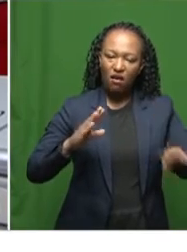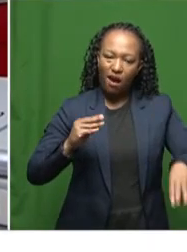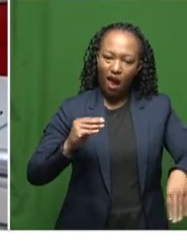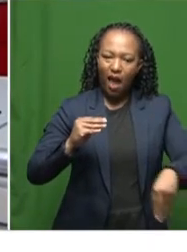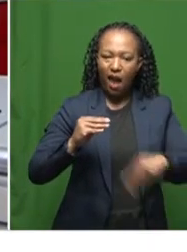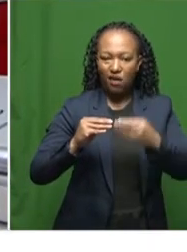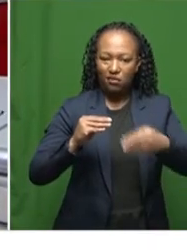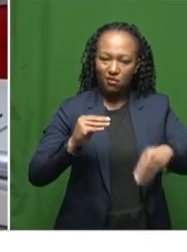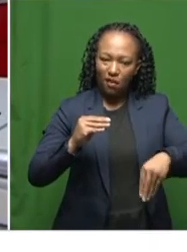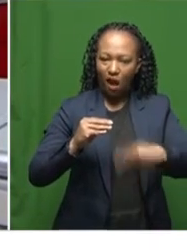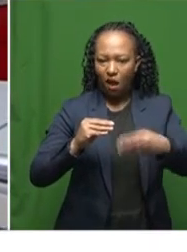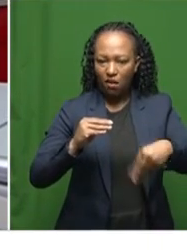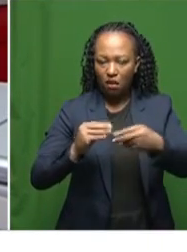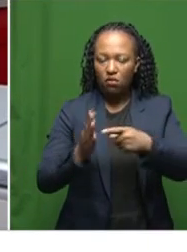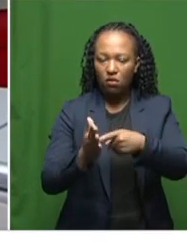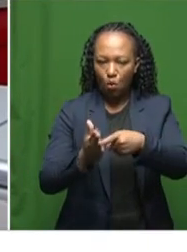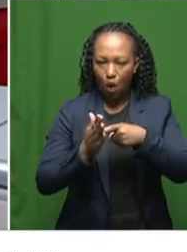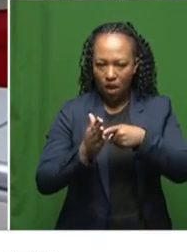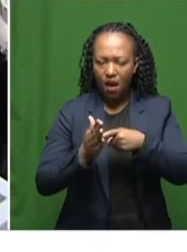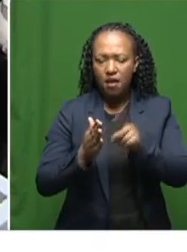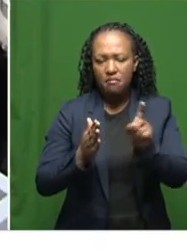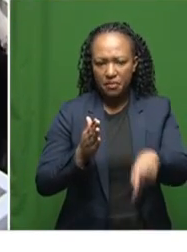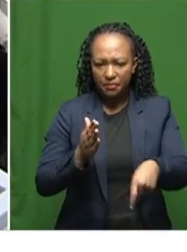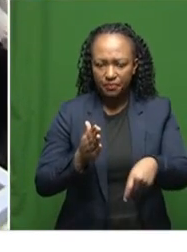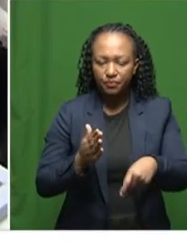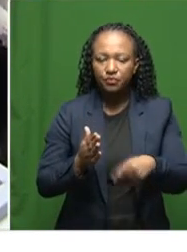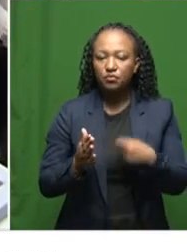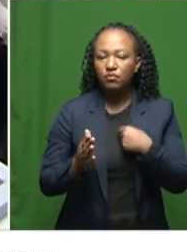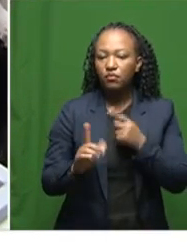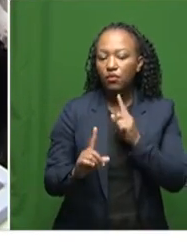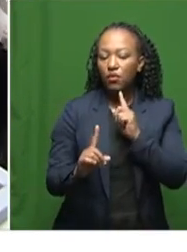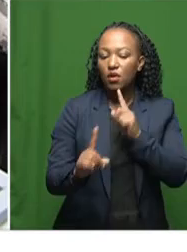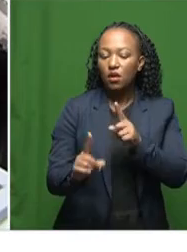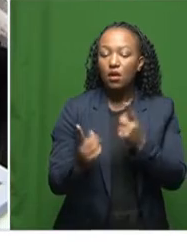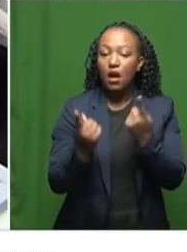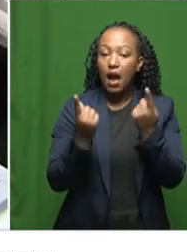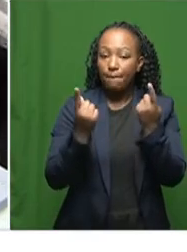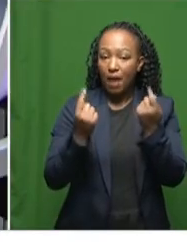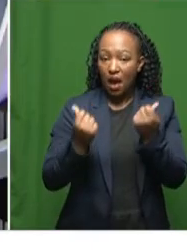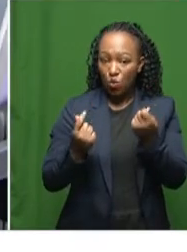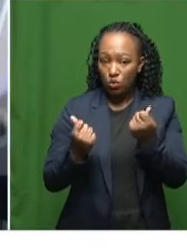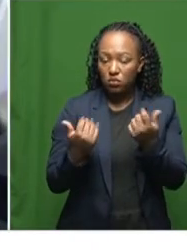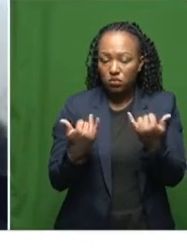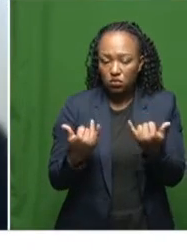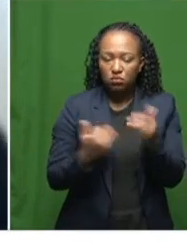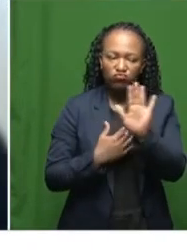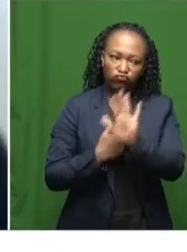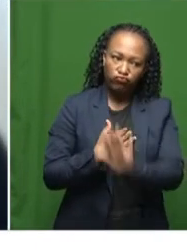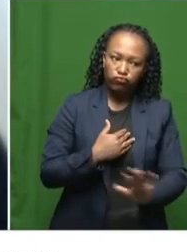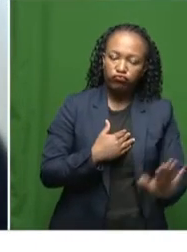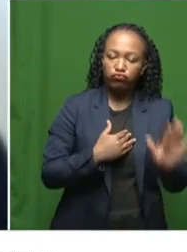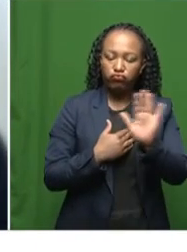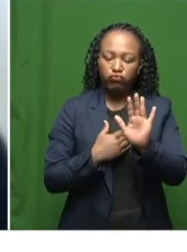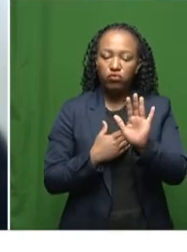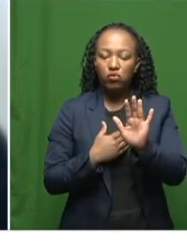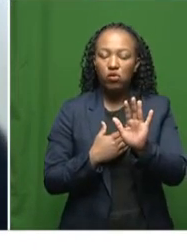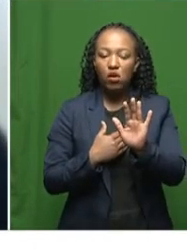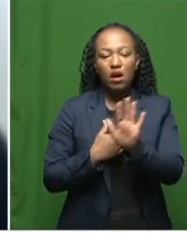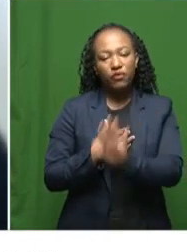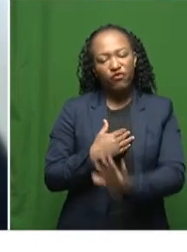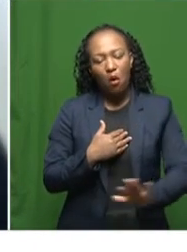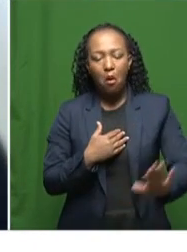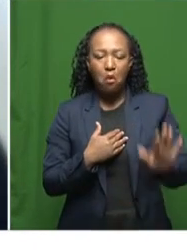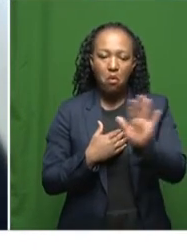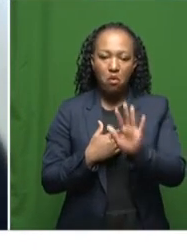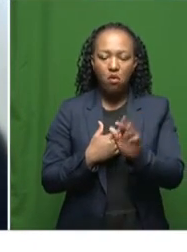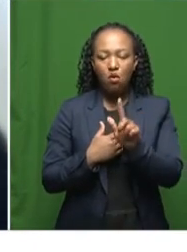But to answer you, Sakina, the current amount now that we have quantified as an estimate